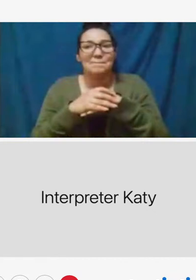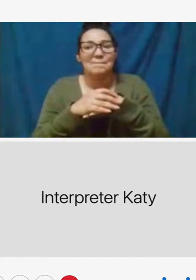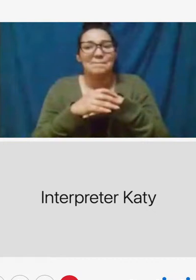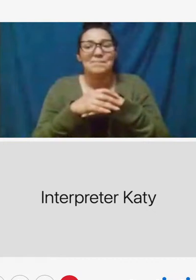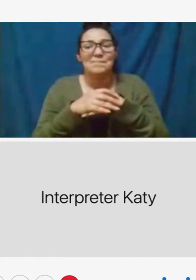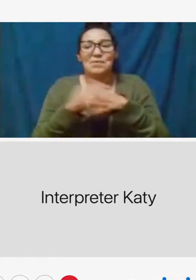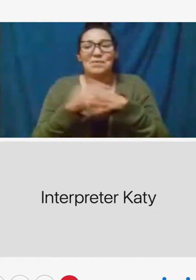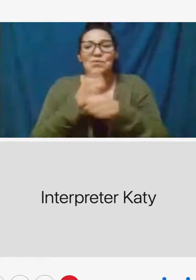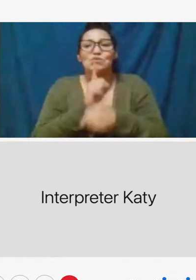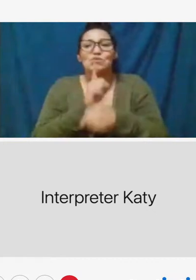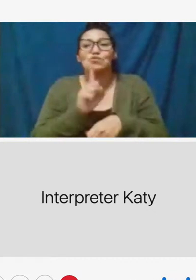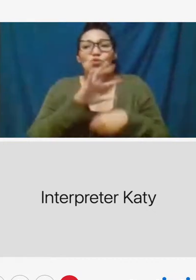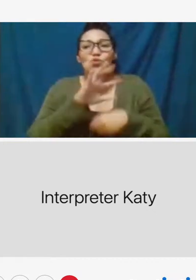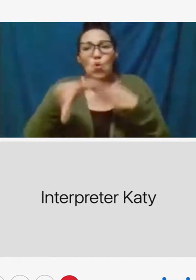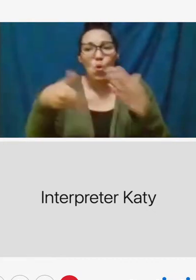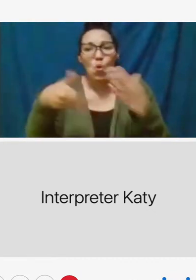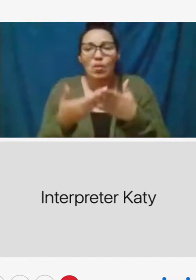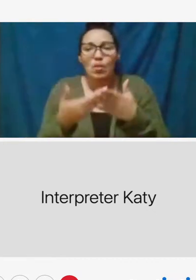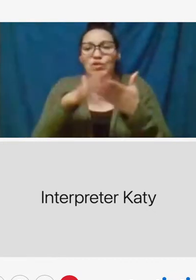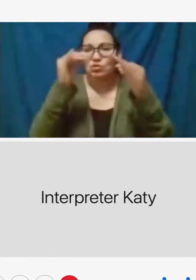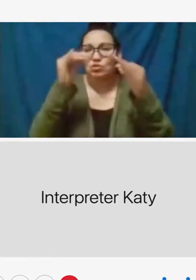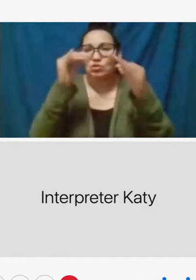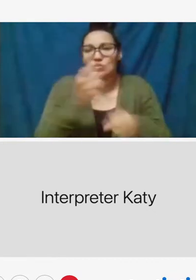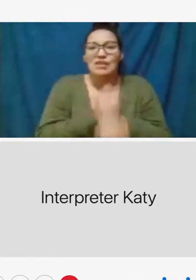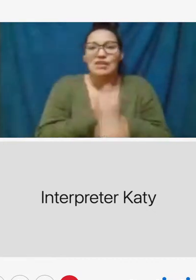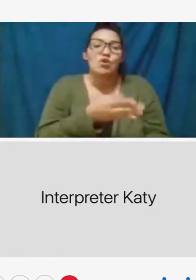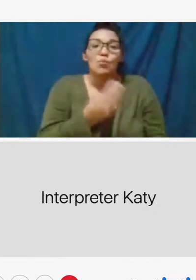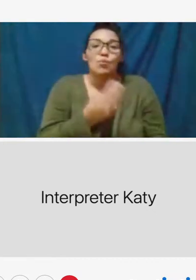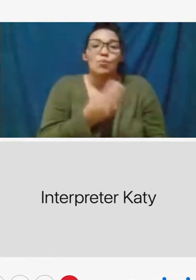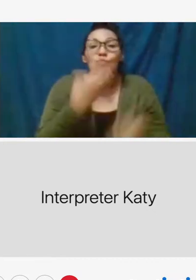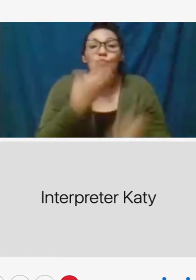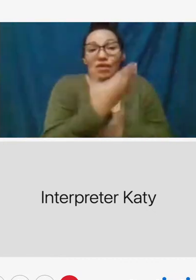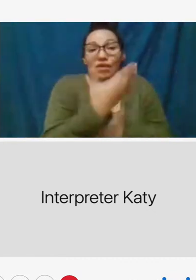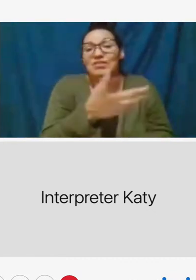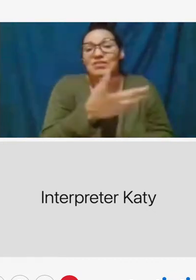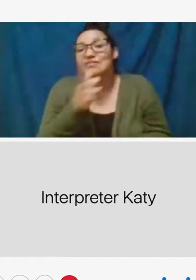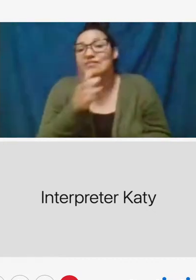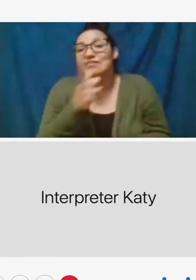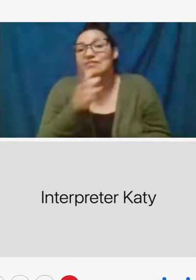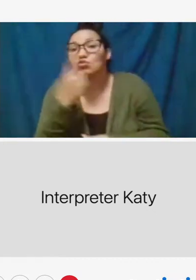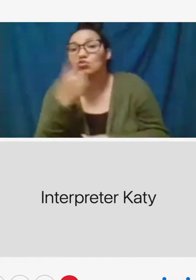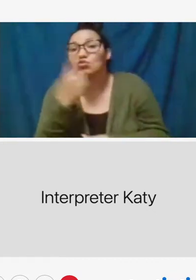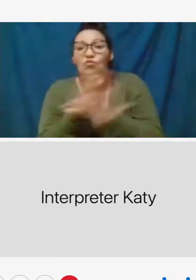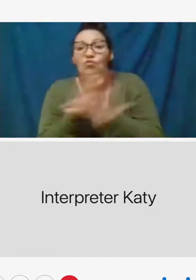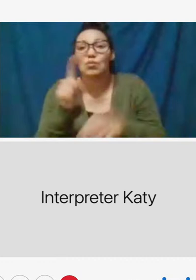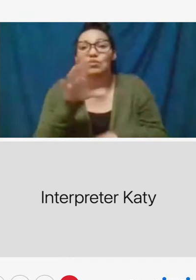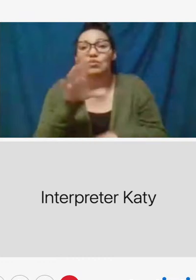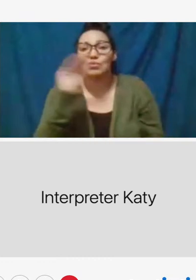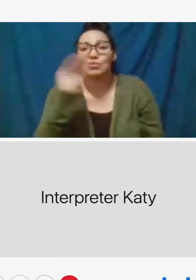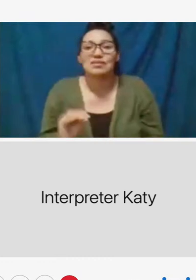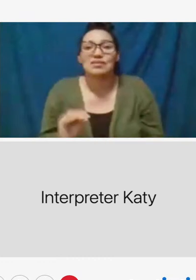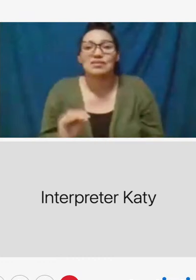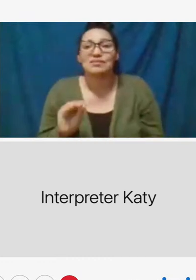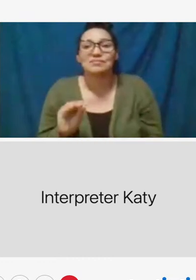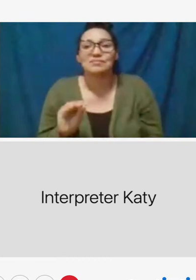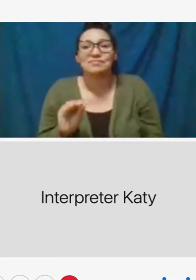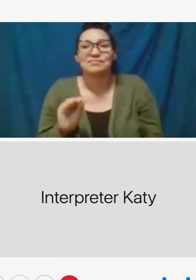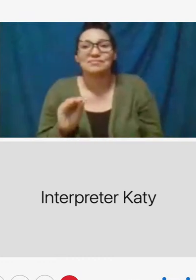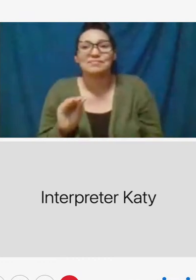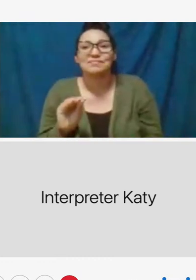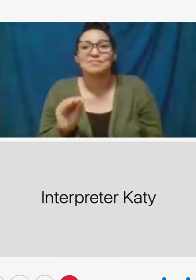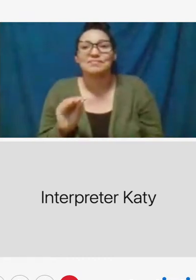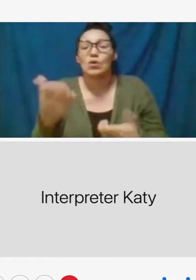lunch for free 100% so we we uh we want to thank Our Heroes for for doing what they